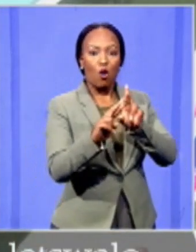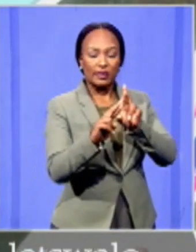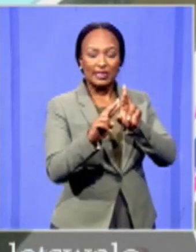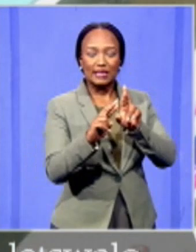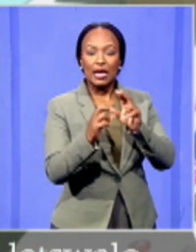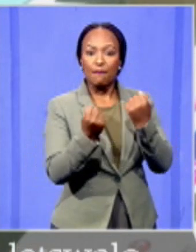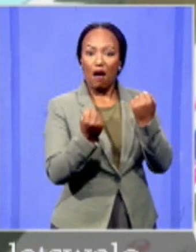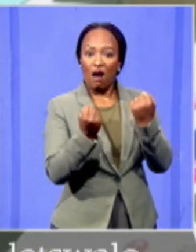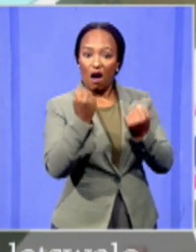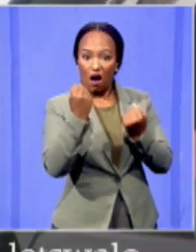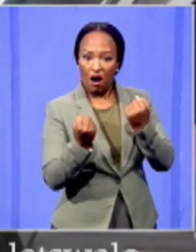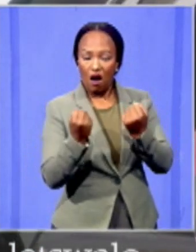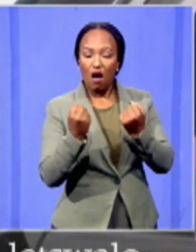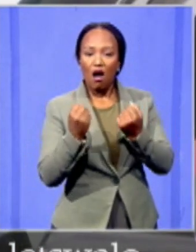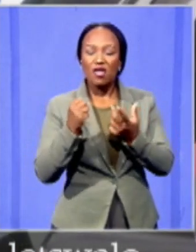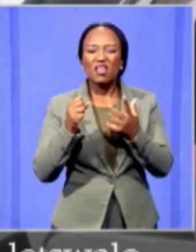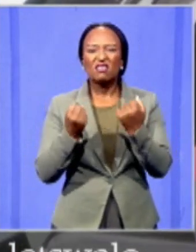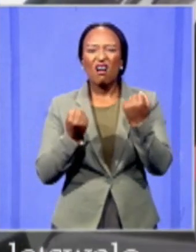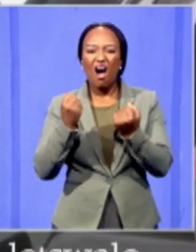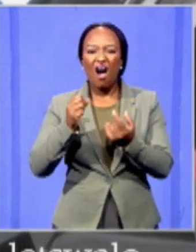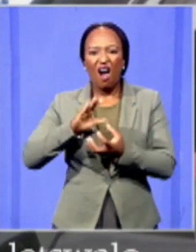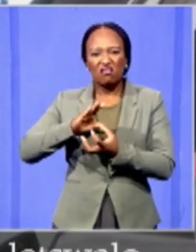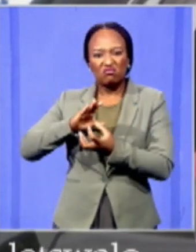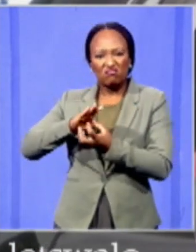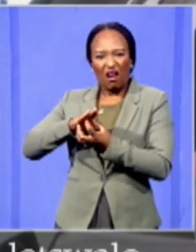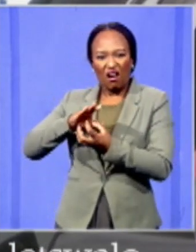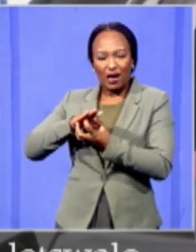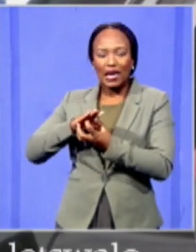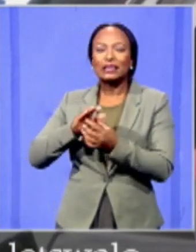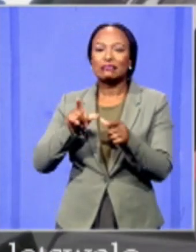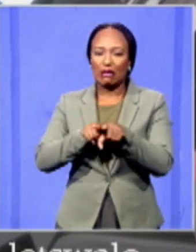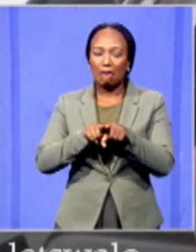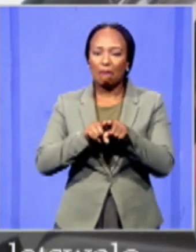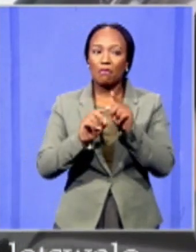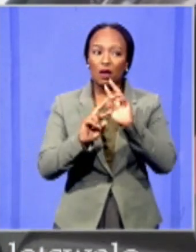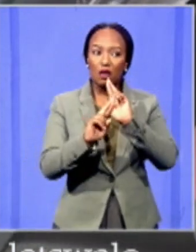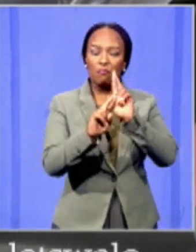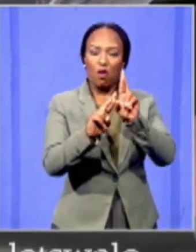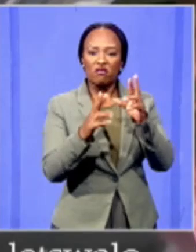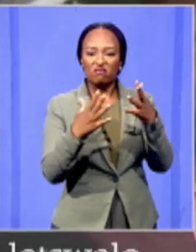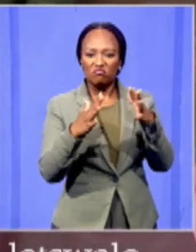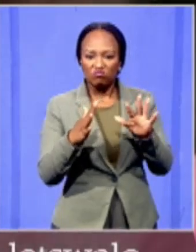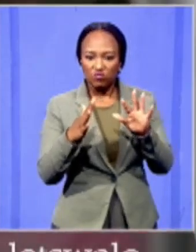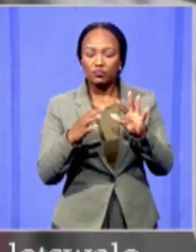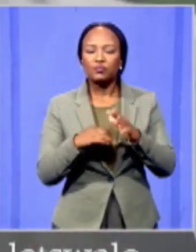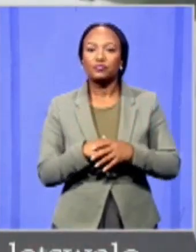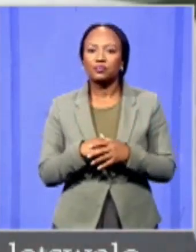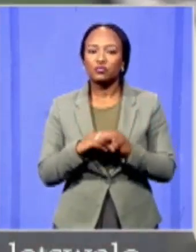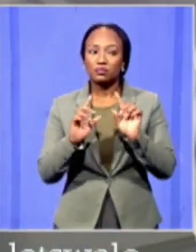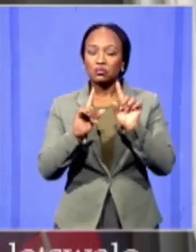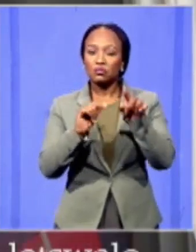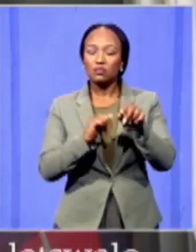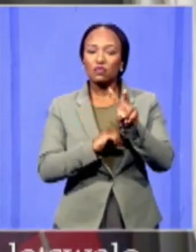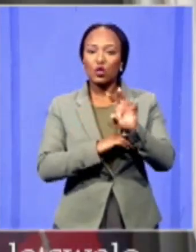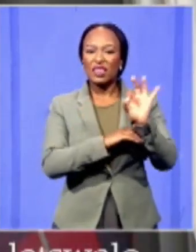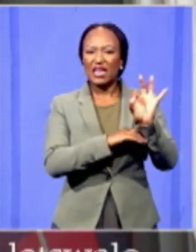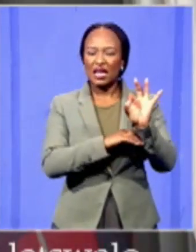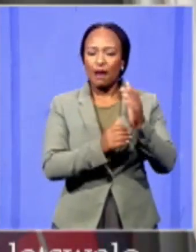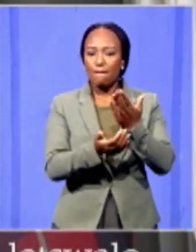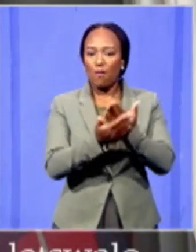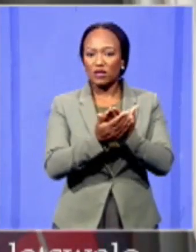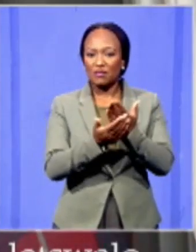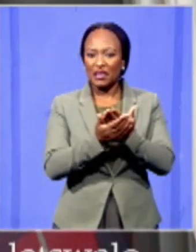well. We go to see the beach. We know that on the 23 there is a stairway.